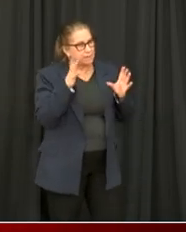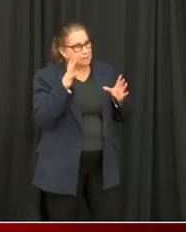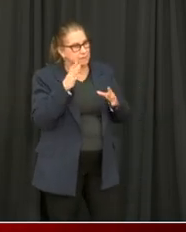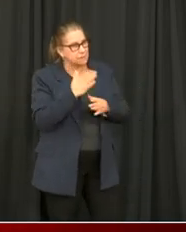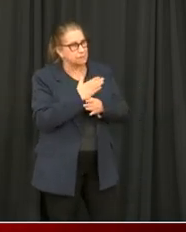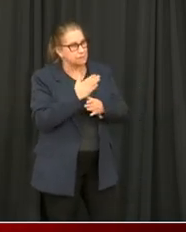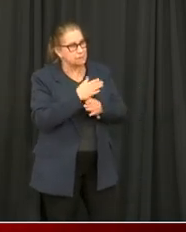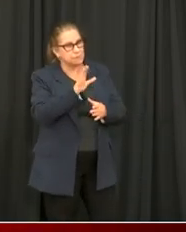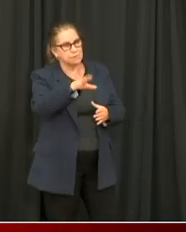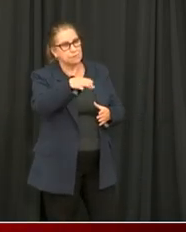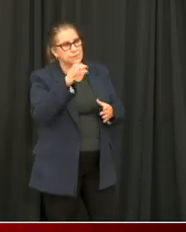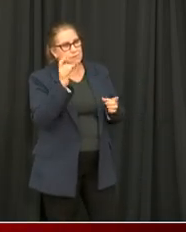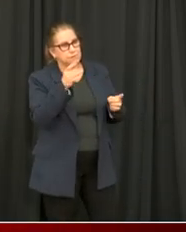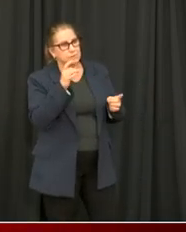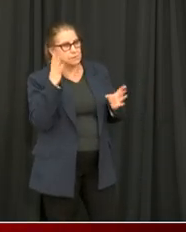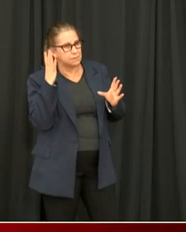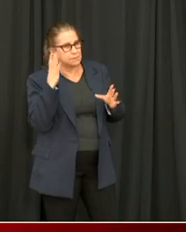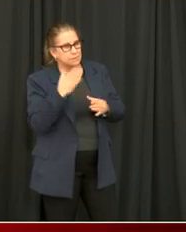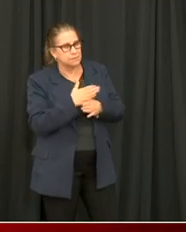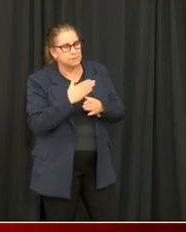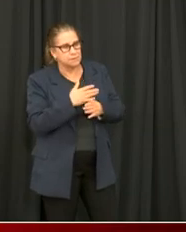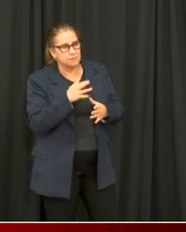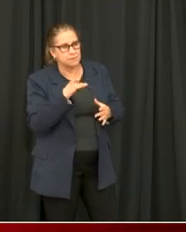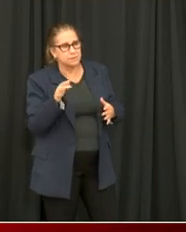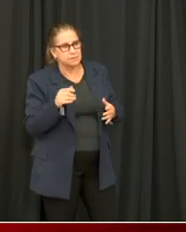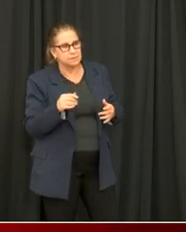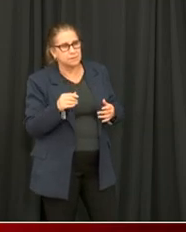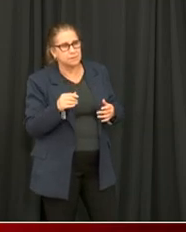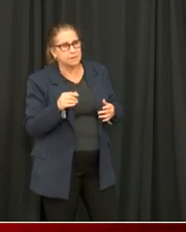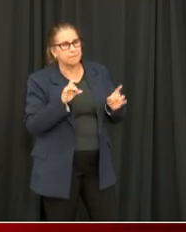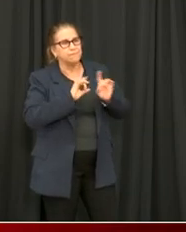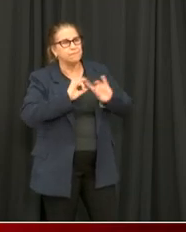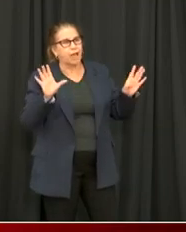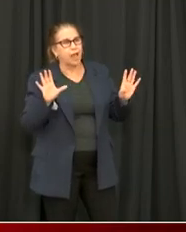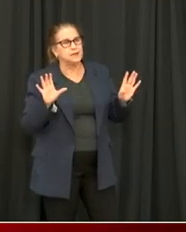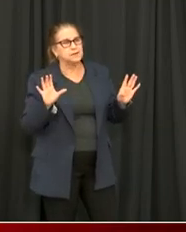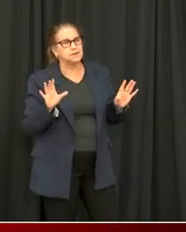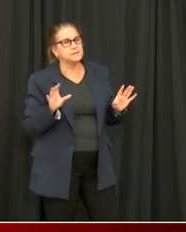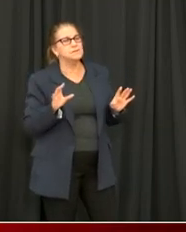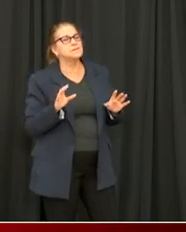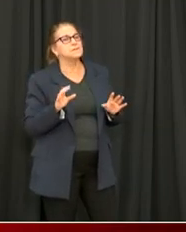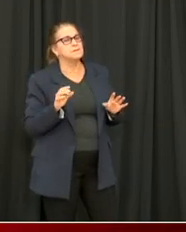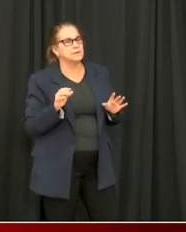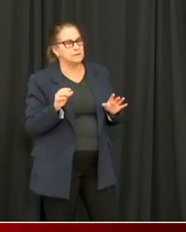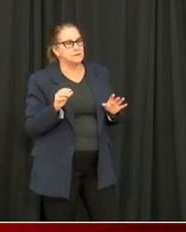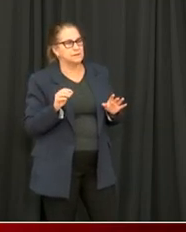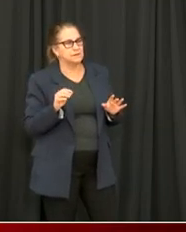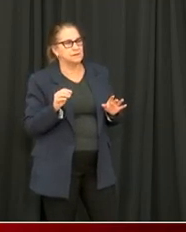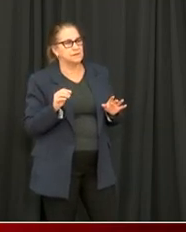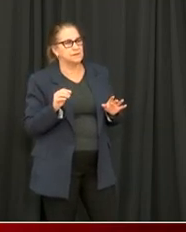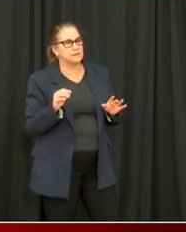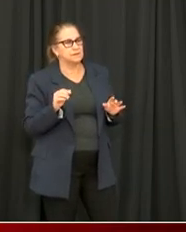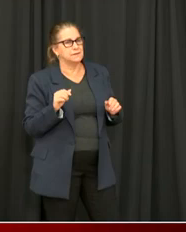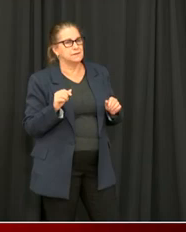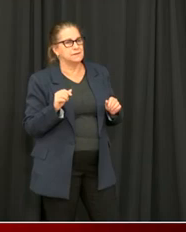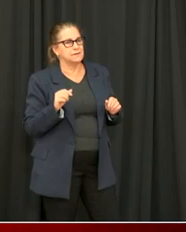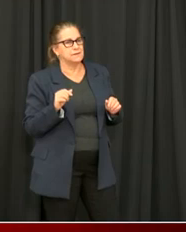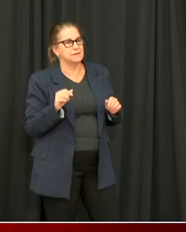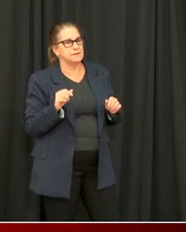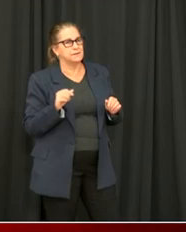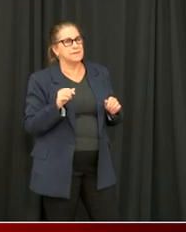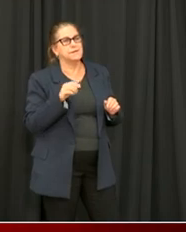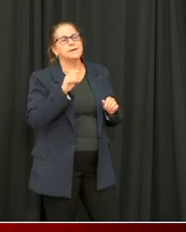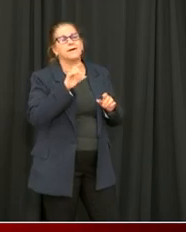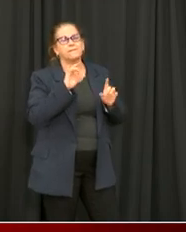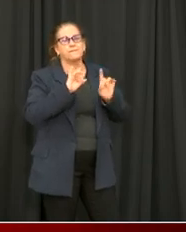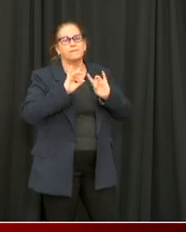that this budget has $800 million less than what we expected it to have. There are